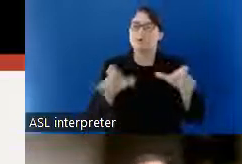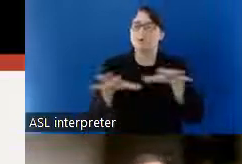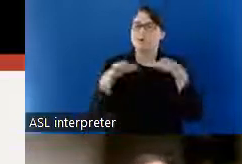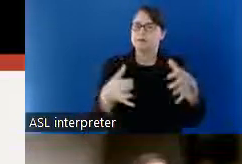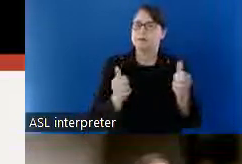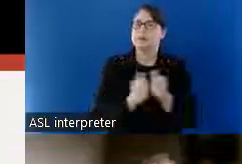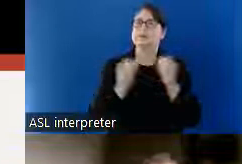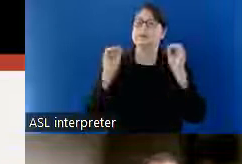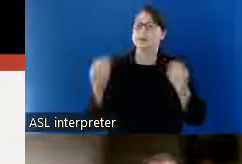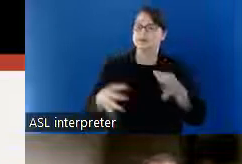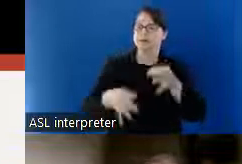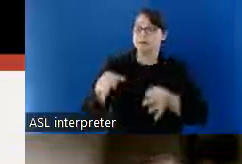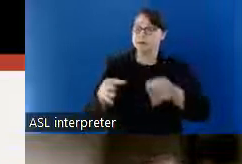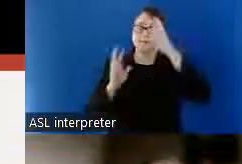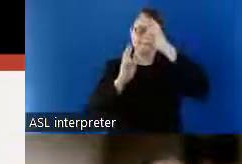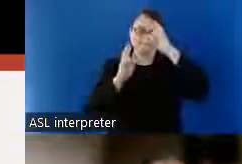respect.